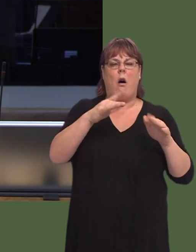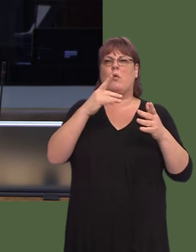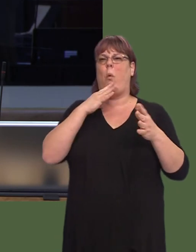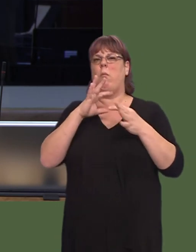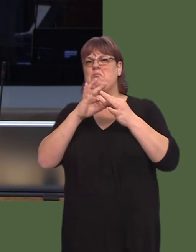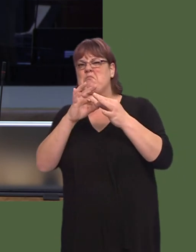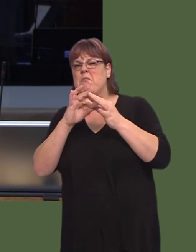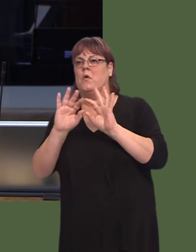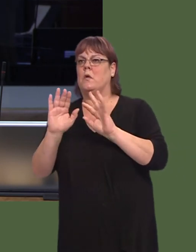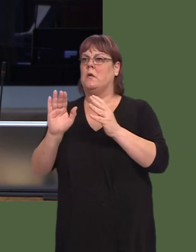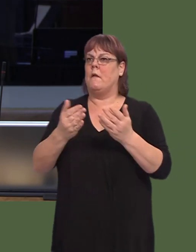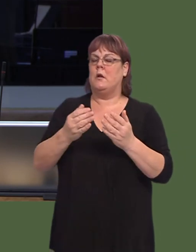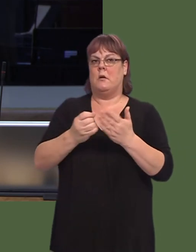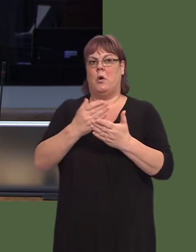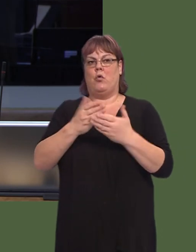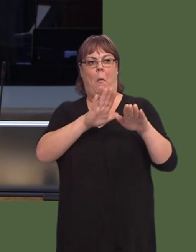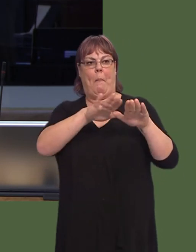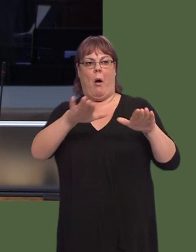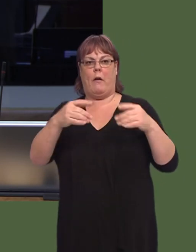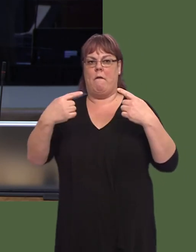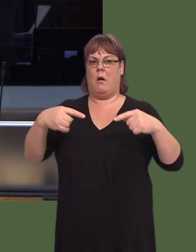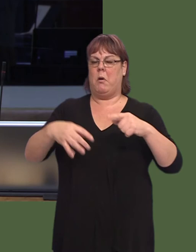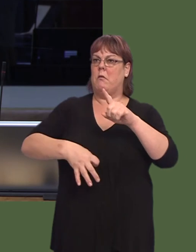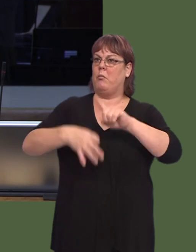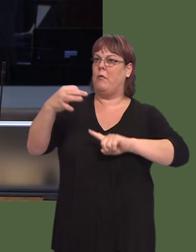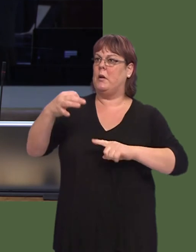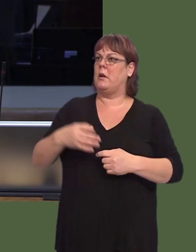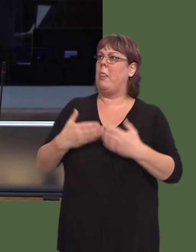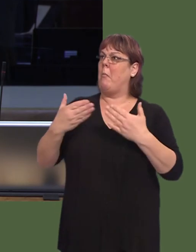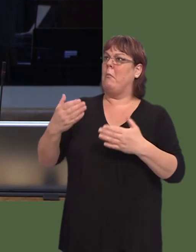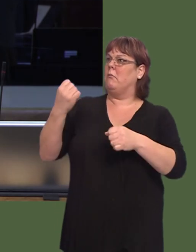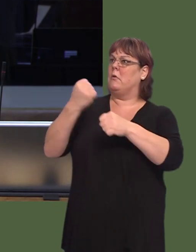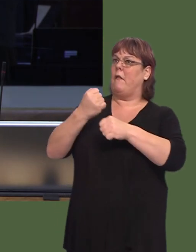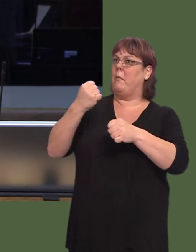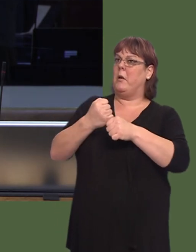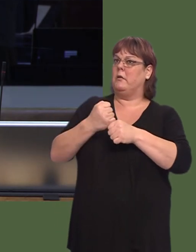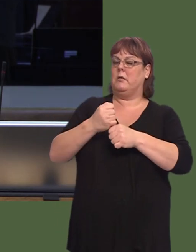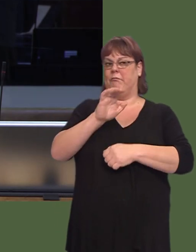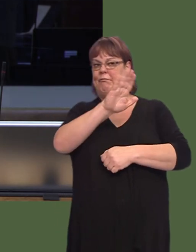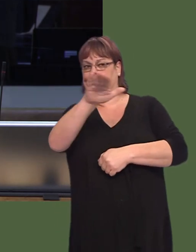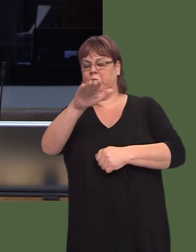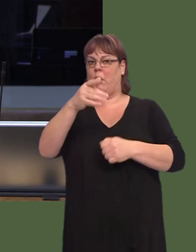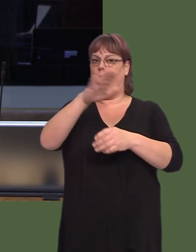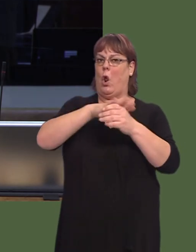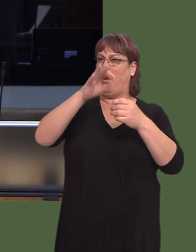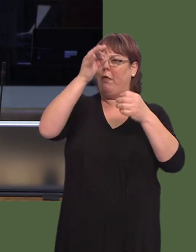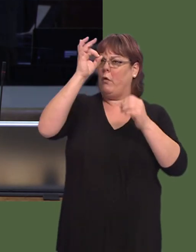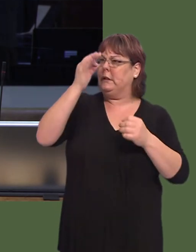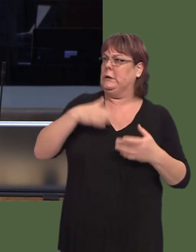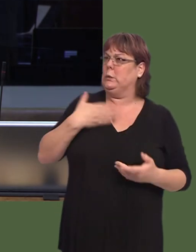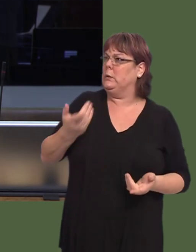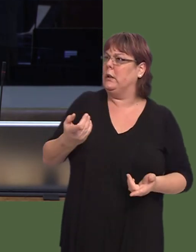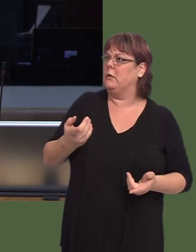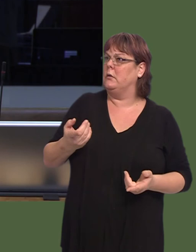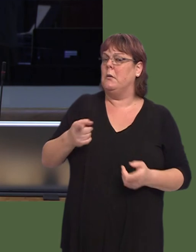related services to improve parking facilities in towns? At the minute, there's no statutory requirement for local authorities to do that. But